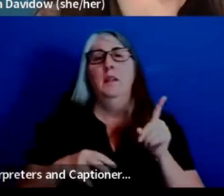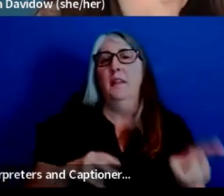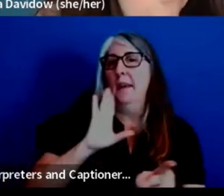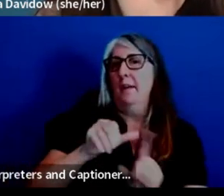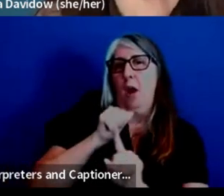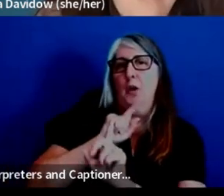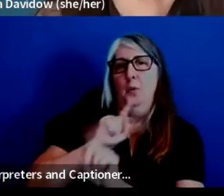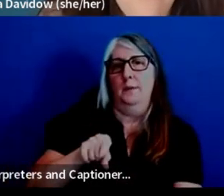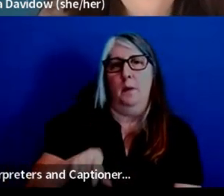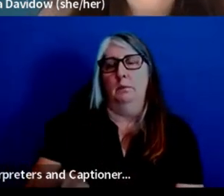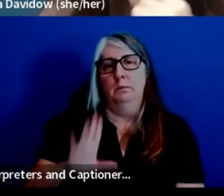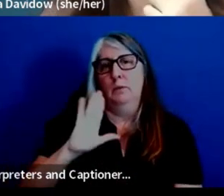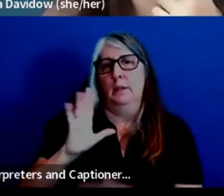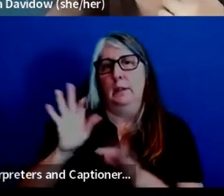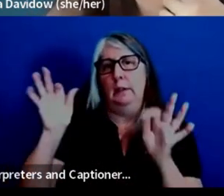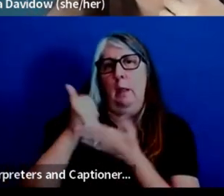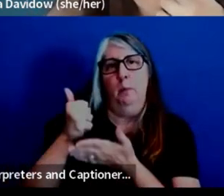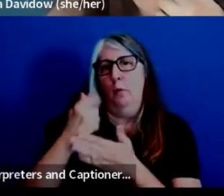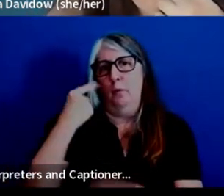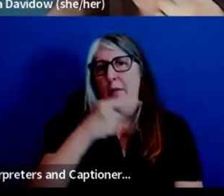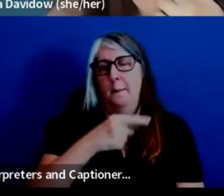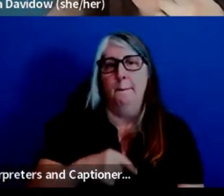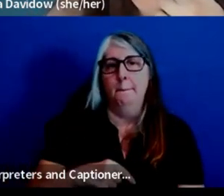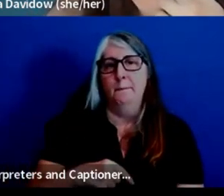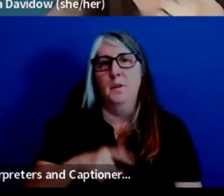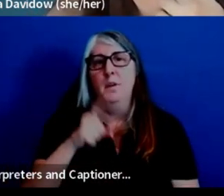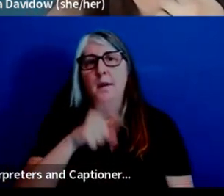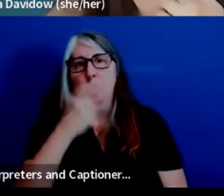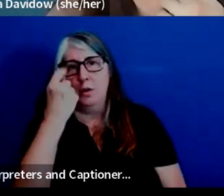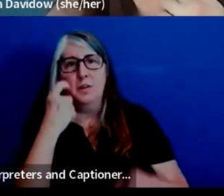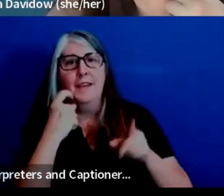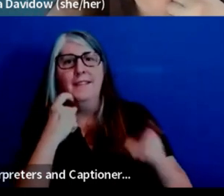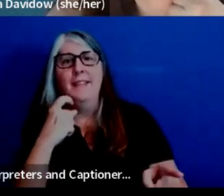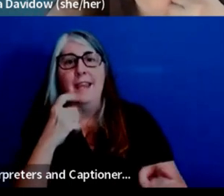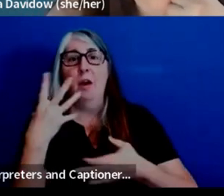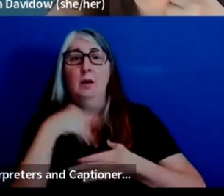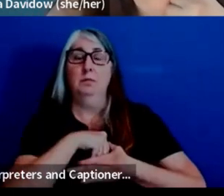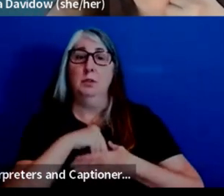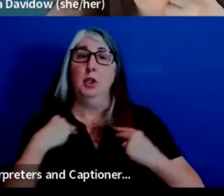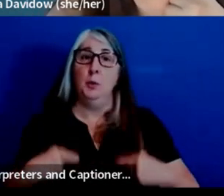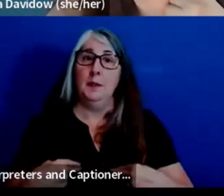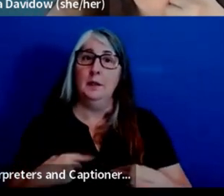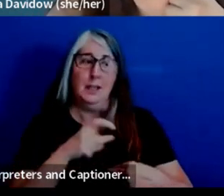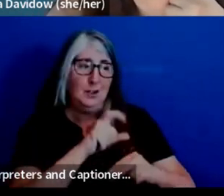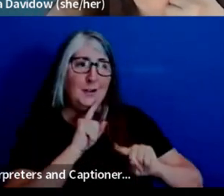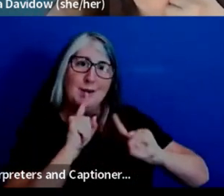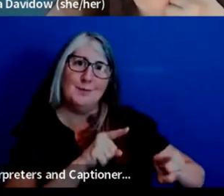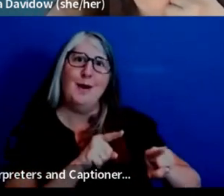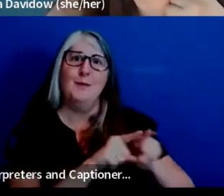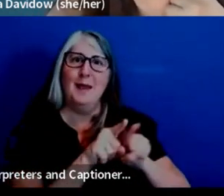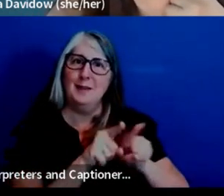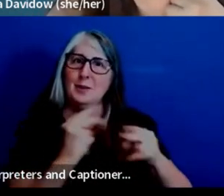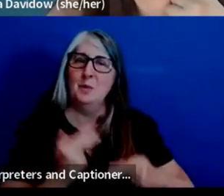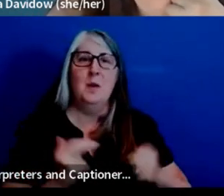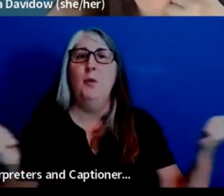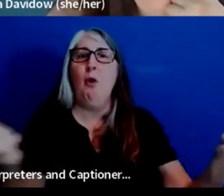make is not going to be helpful to that person. You have to understand that they're deeply human and respond to them in that way. And remember that we are all the